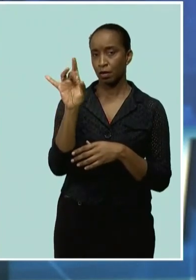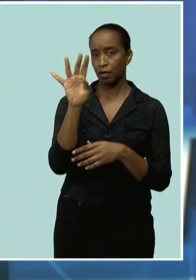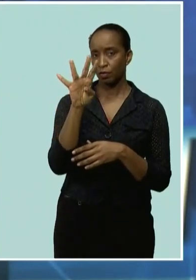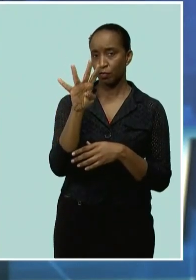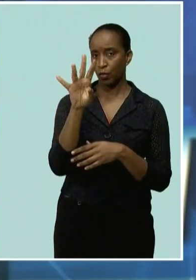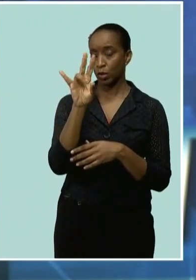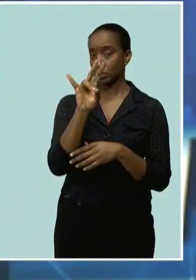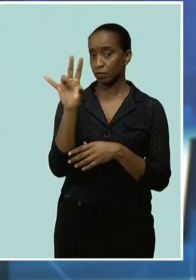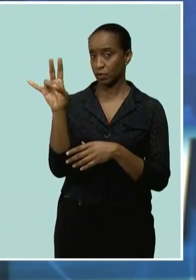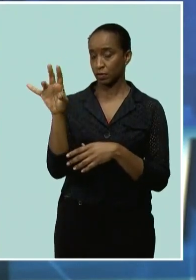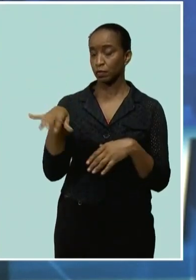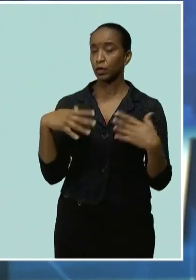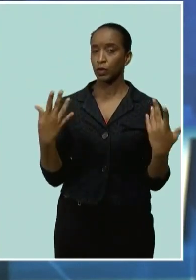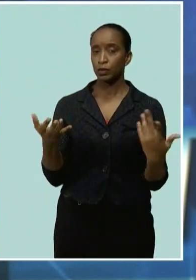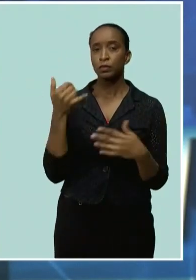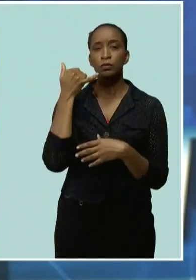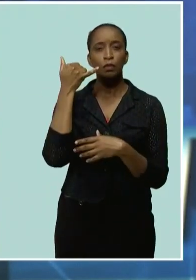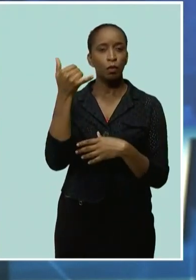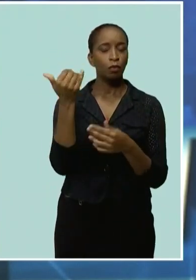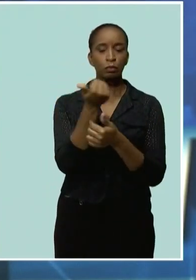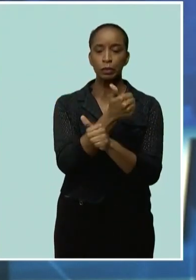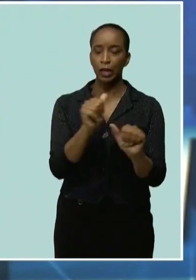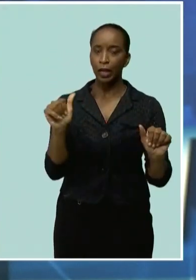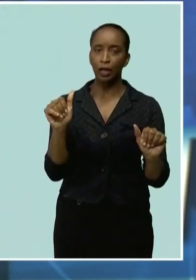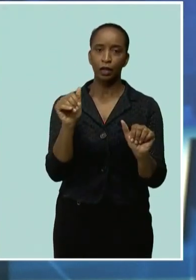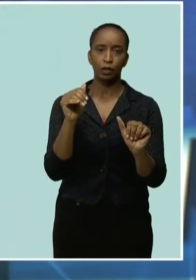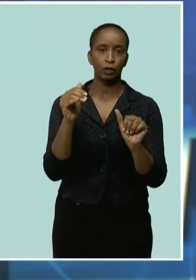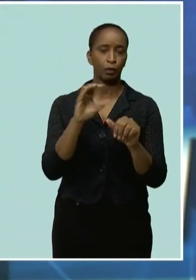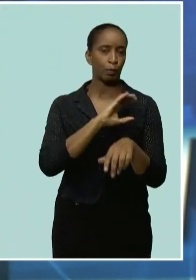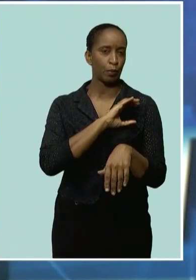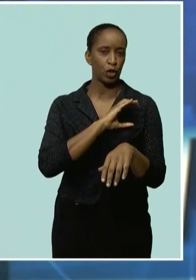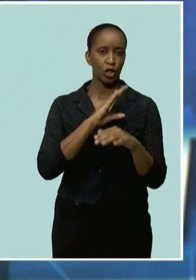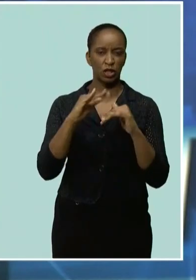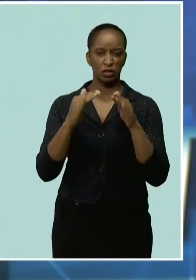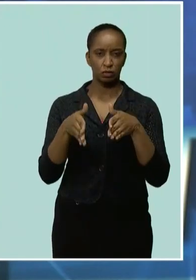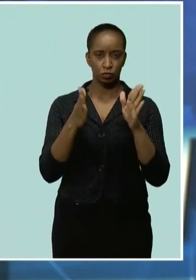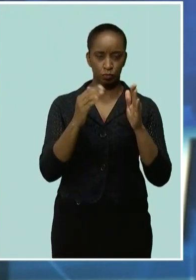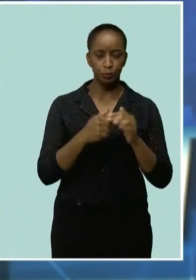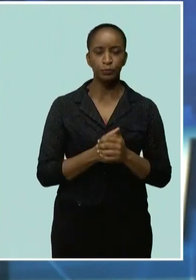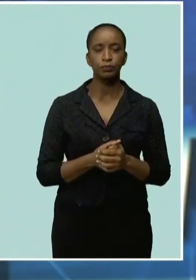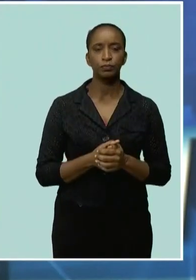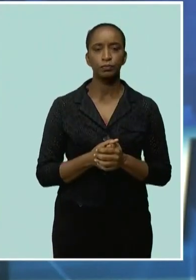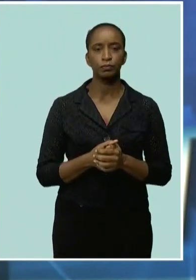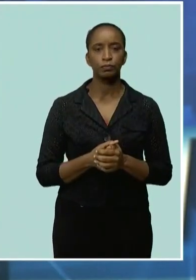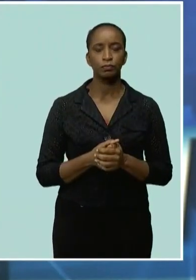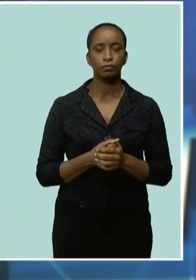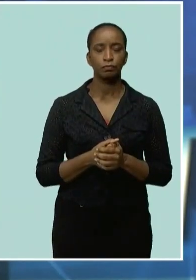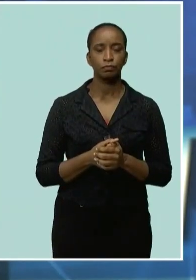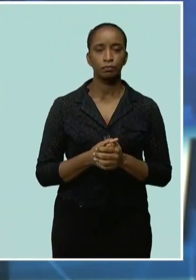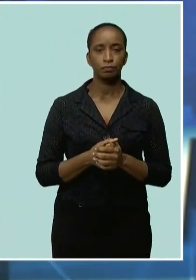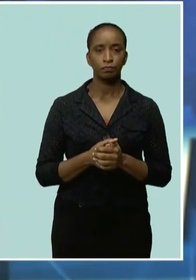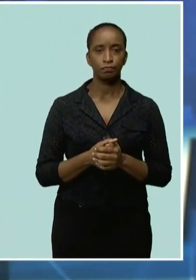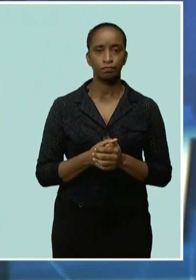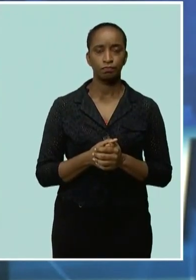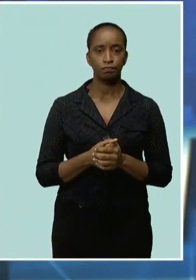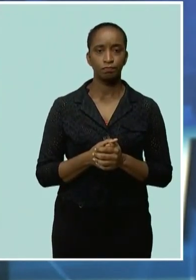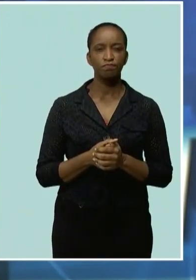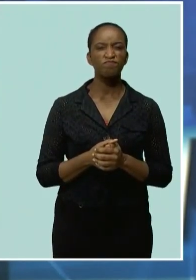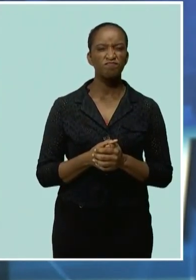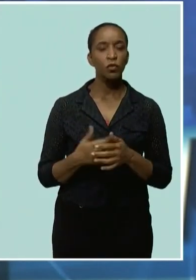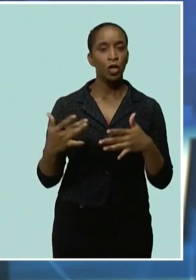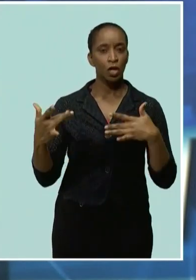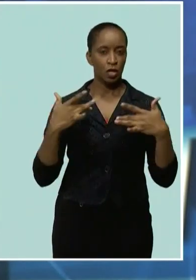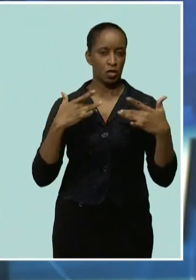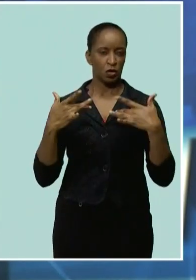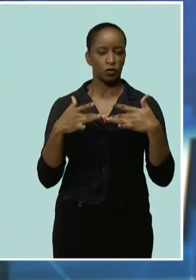1-800-8477 or to call the nearest police station. In other news now, amid concerns about the obesity